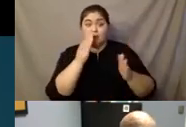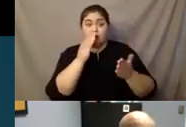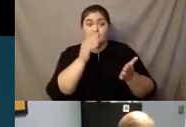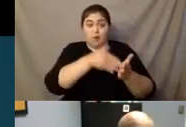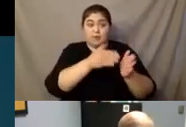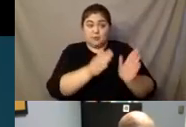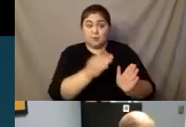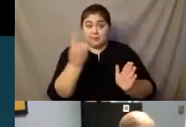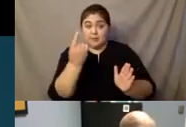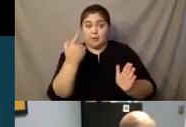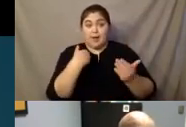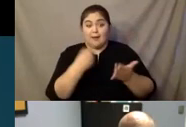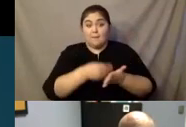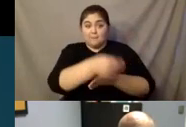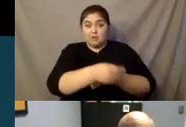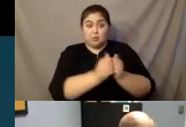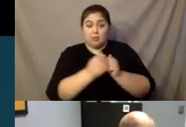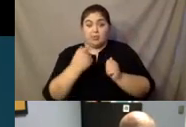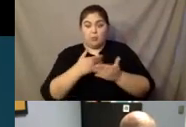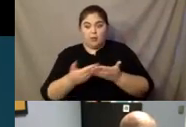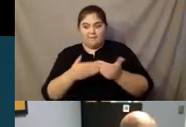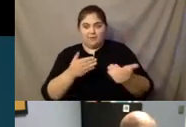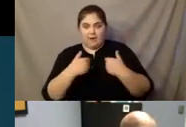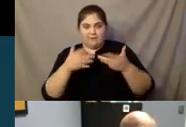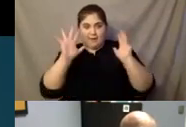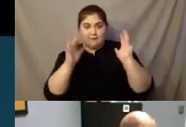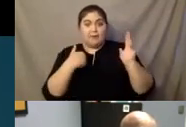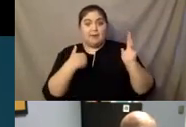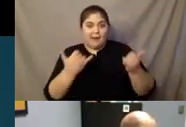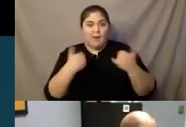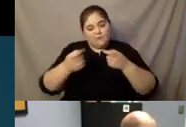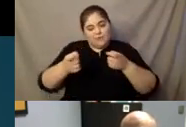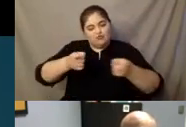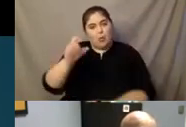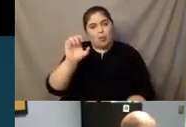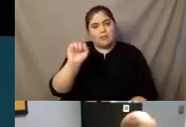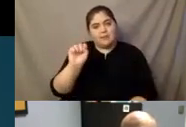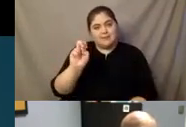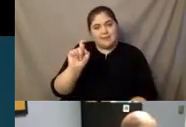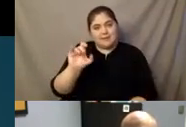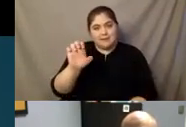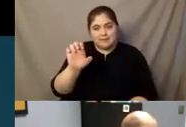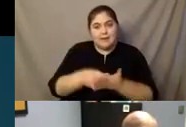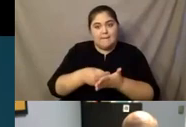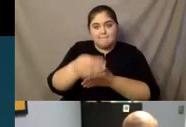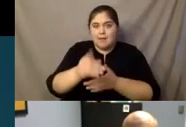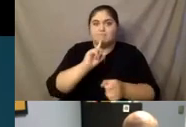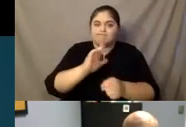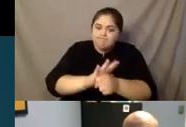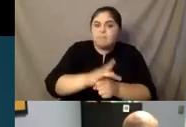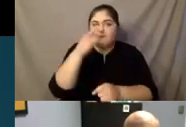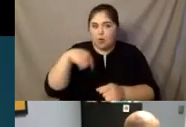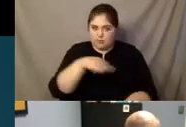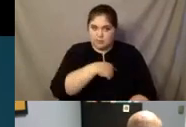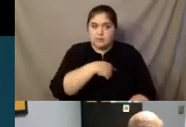have purchased, with that thing I gave up, I have purchased control over the sentence. It buys certainty for all of us. And